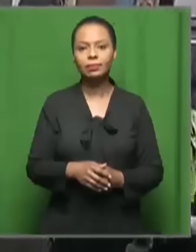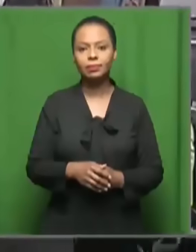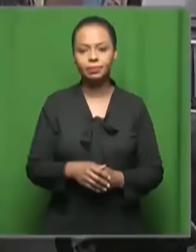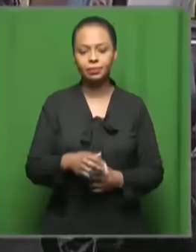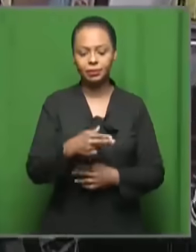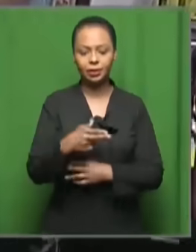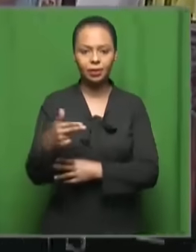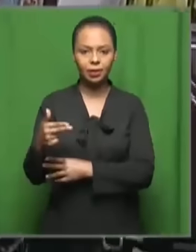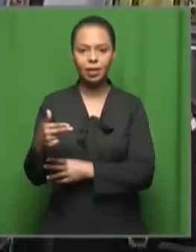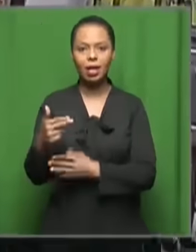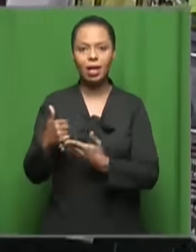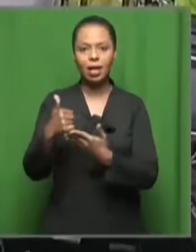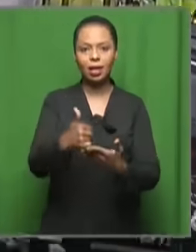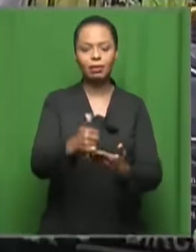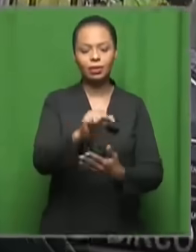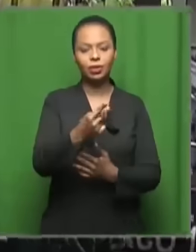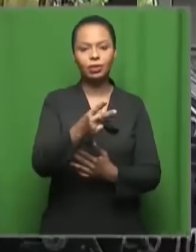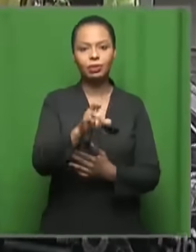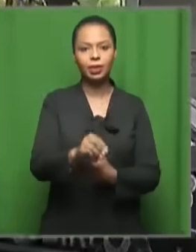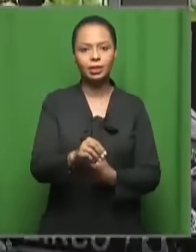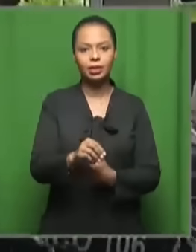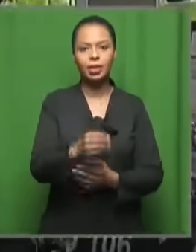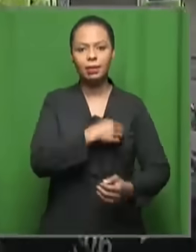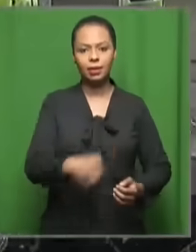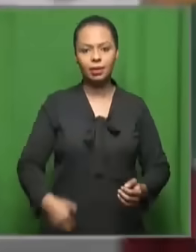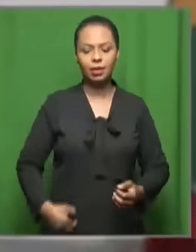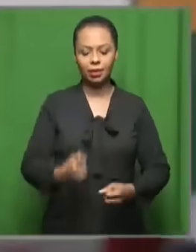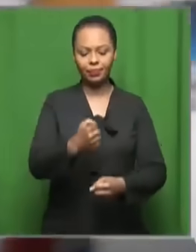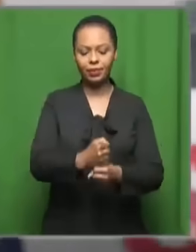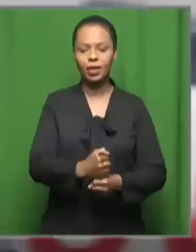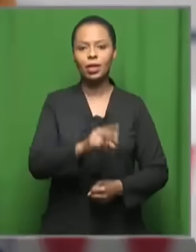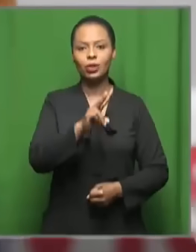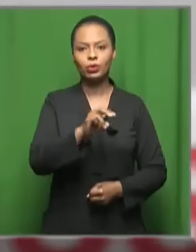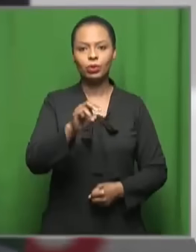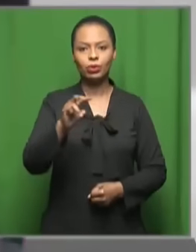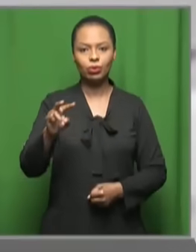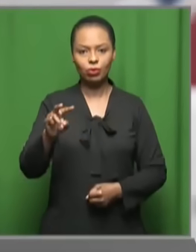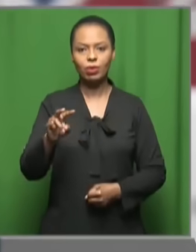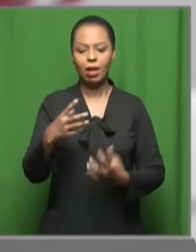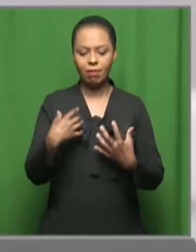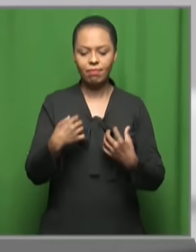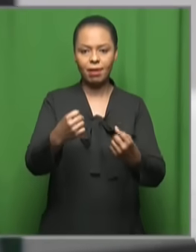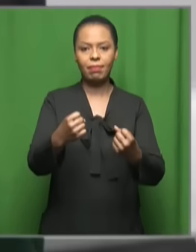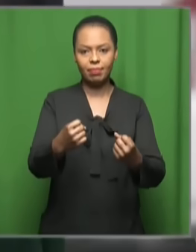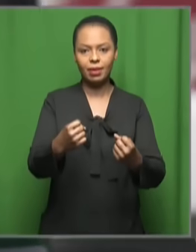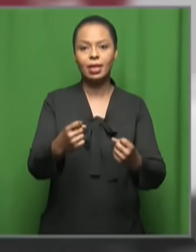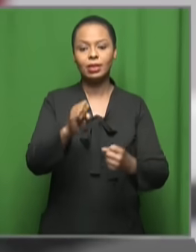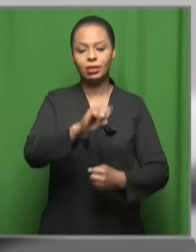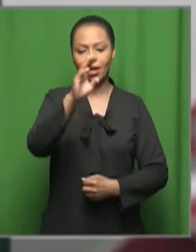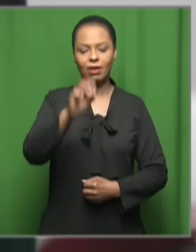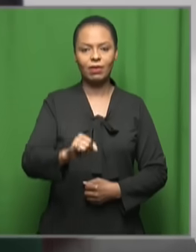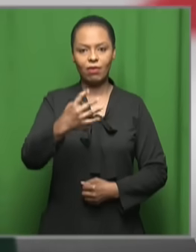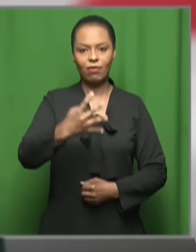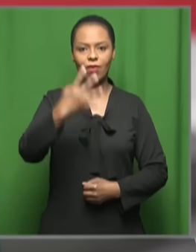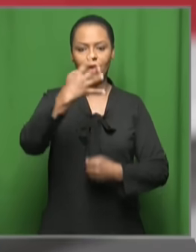the G20 presidency in 2022. Yep. And South Africa is the fourth in the global south, essentially, to host